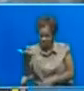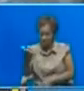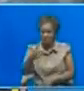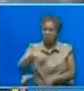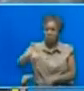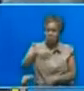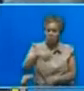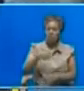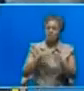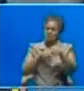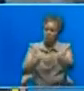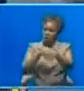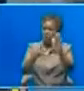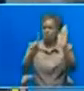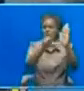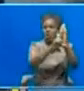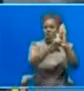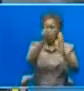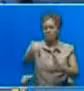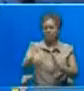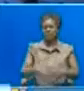shall follow the law.